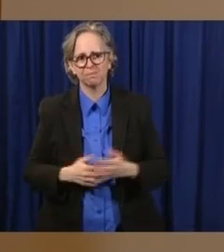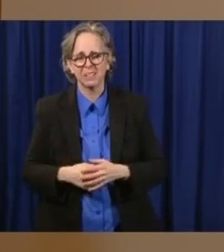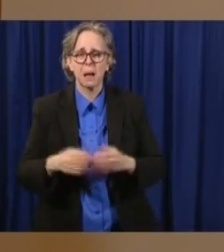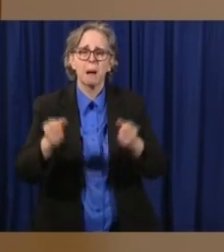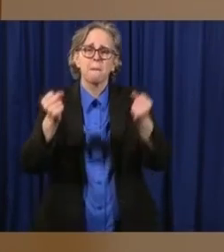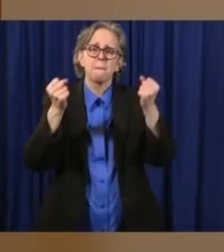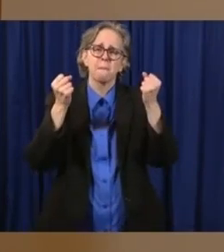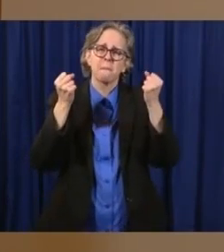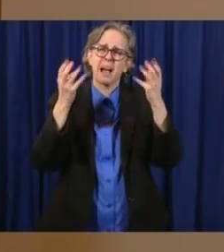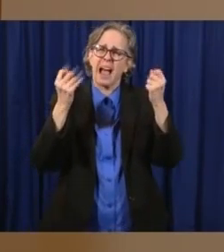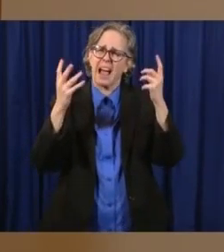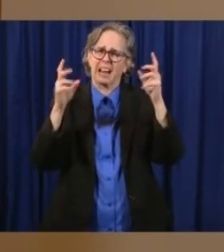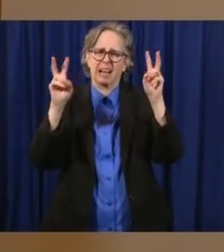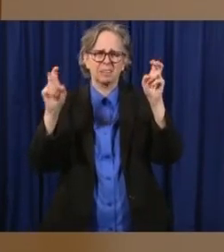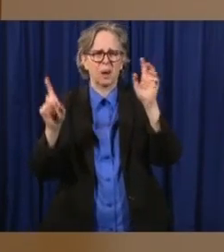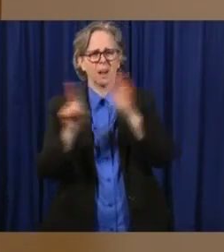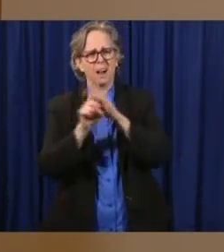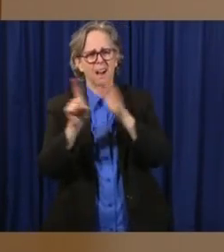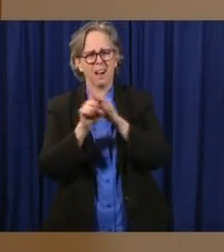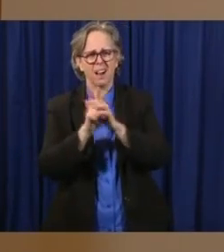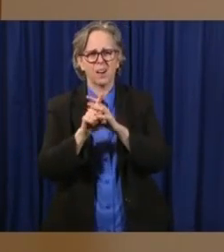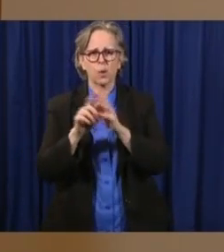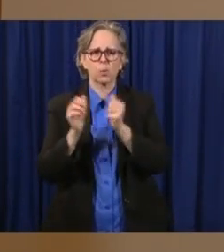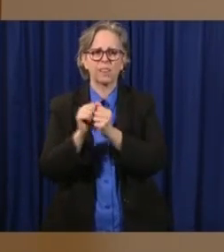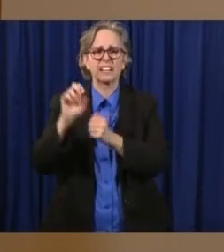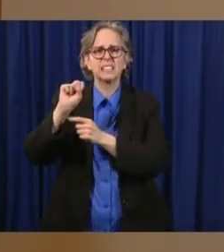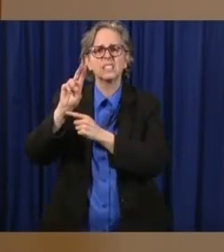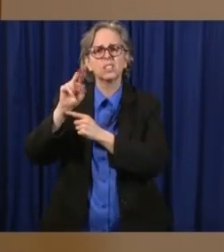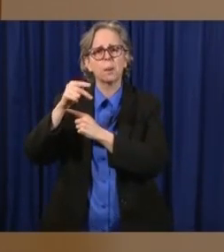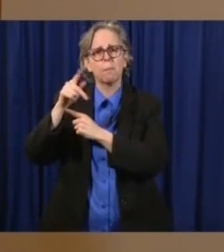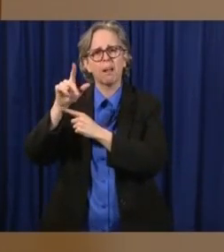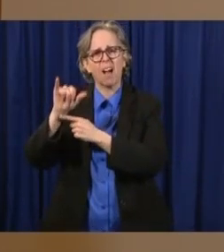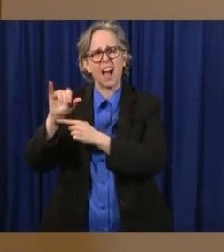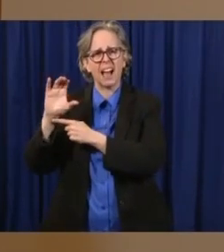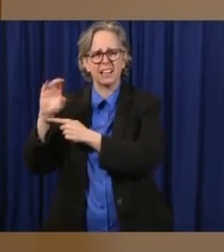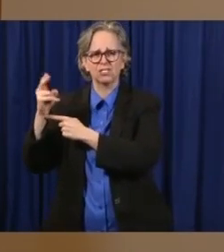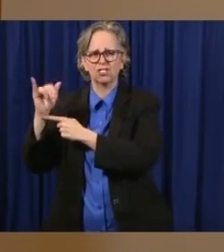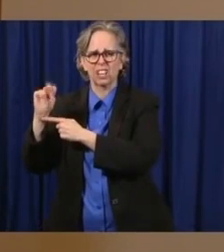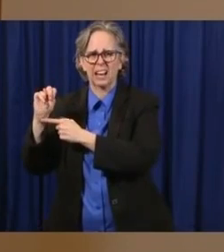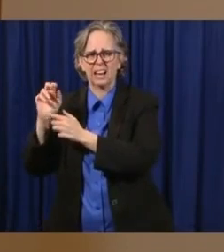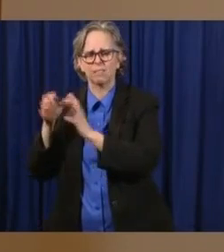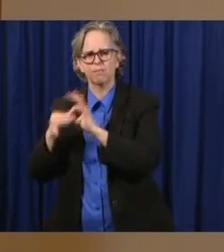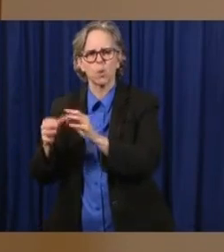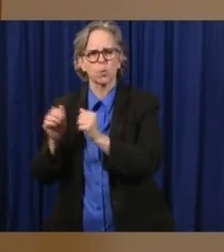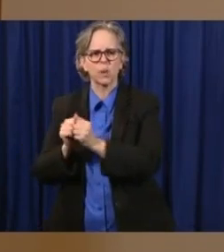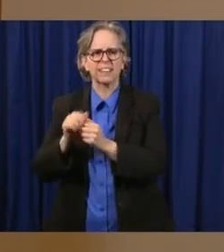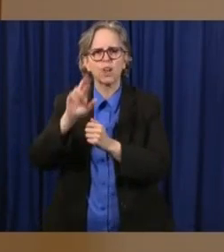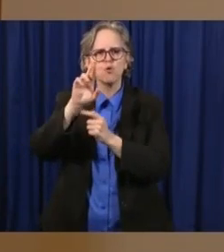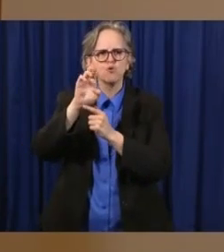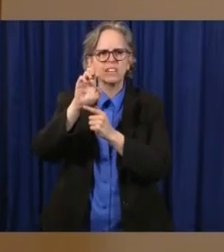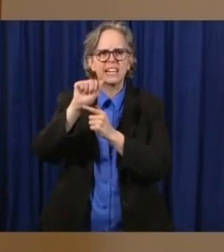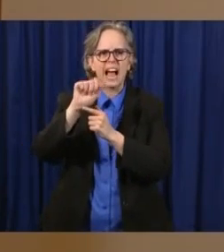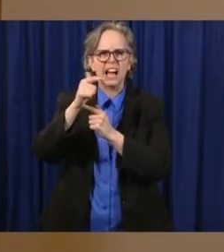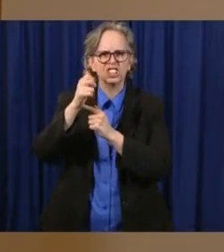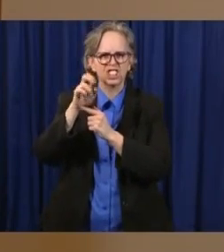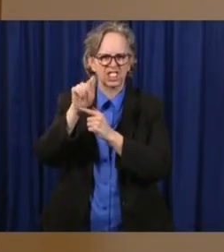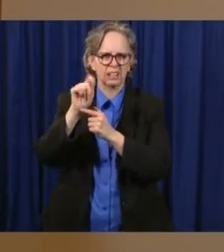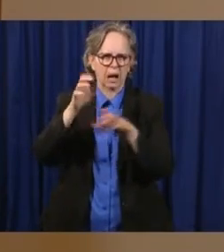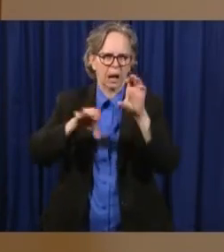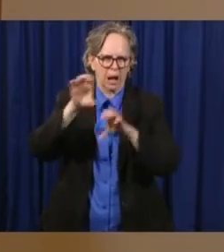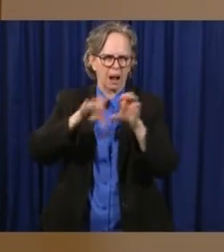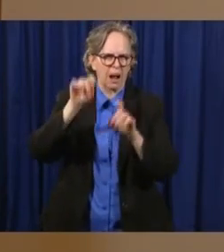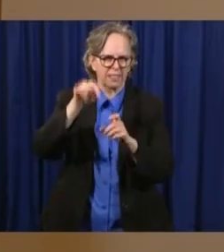supply chain having to do with the reagents that are used both in extracting